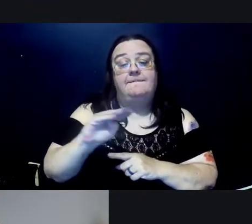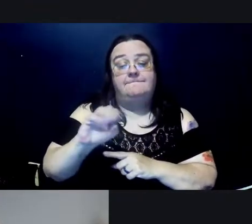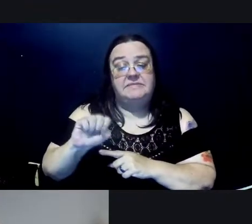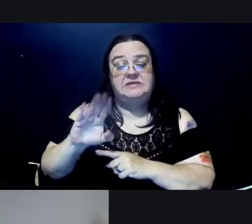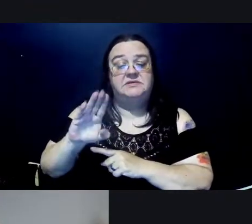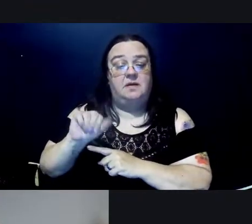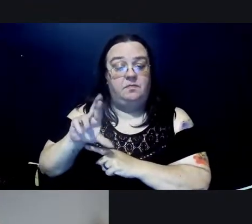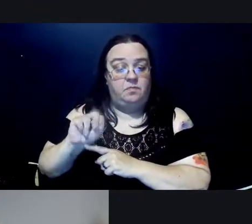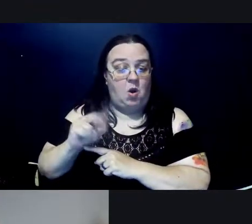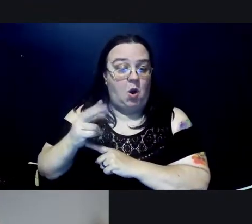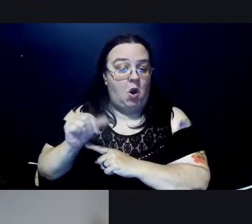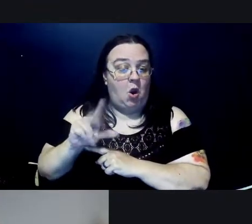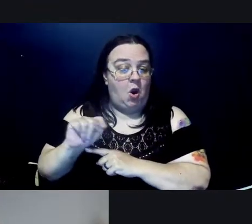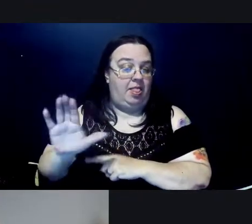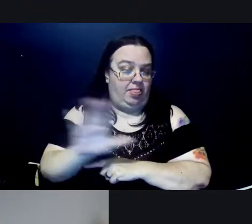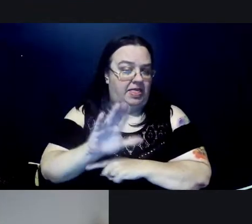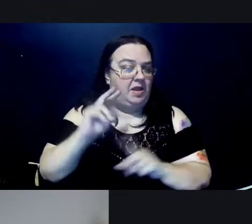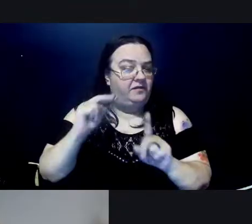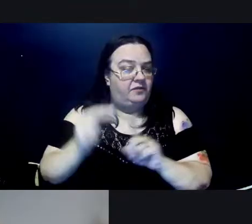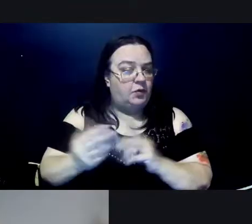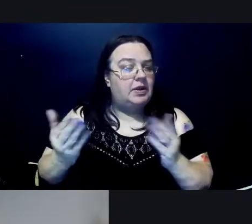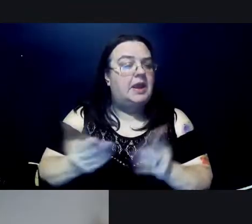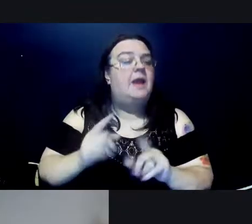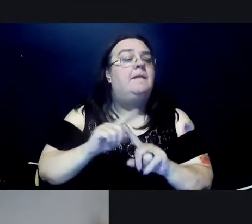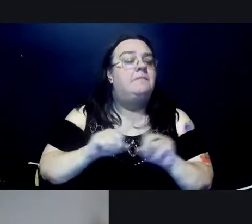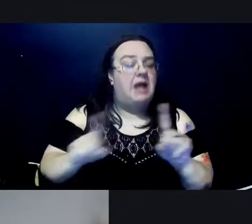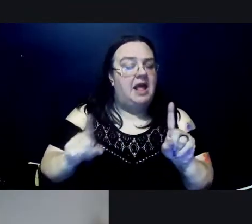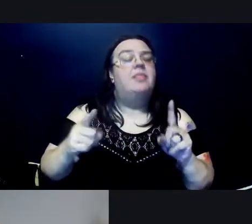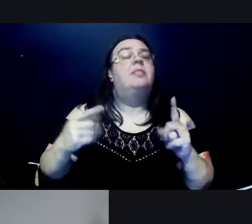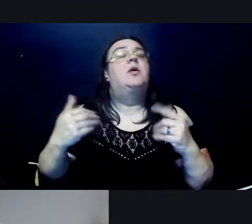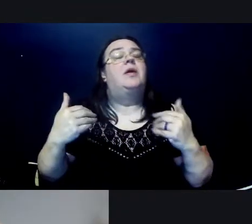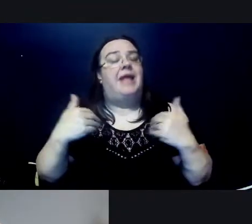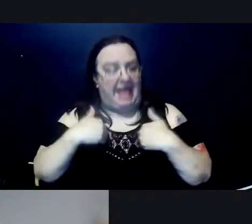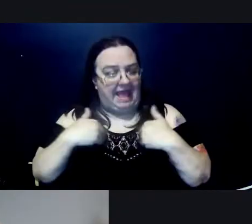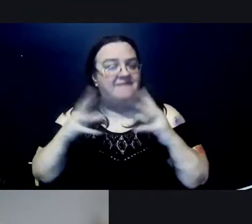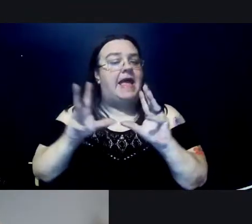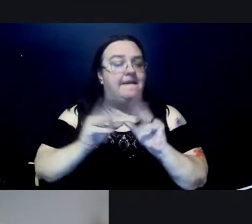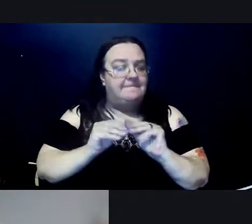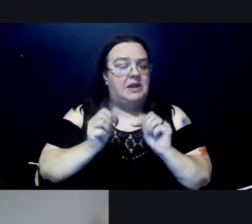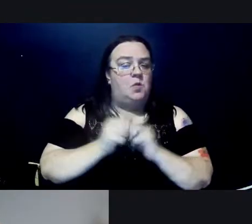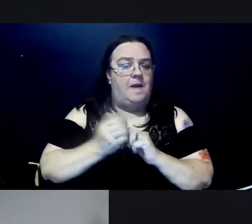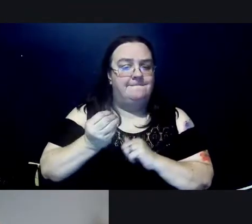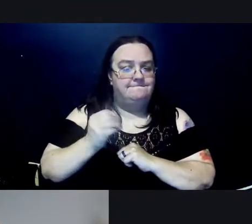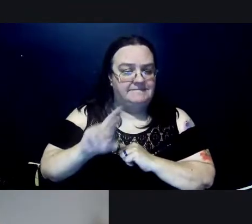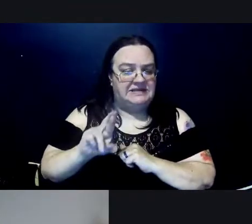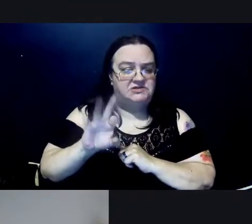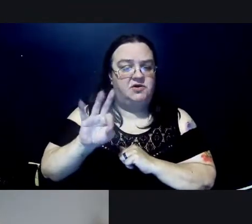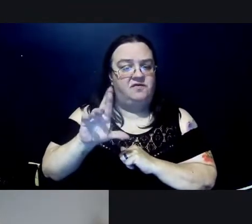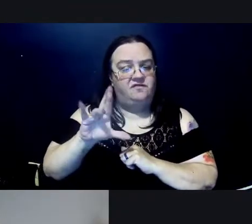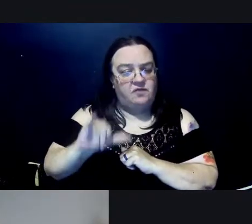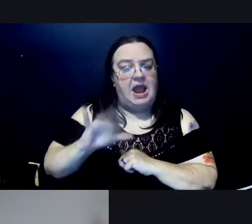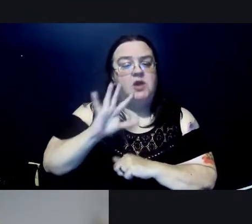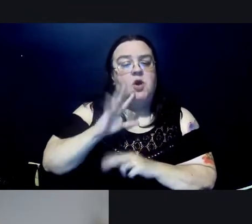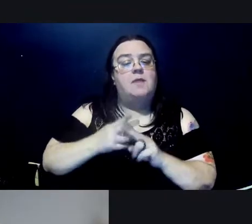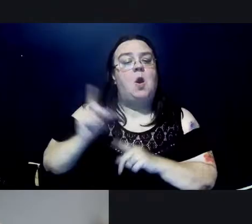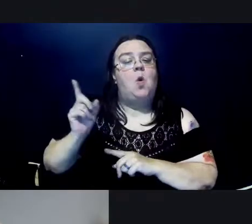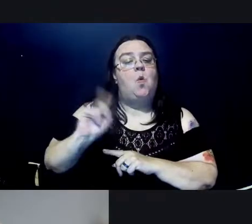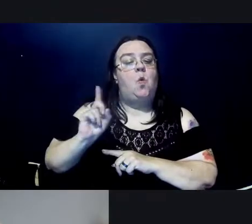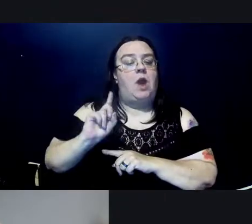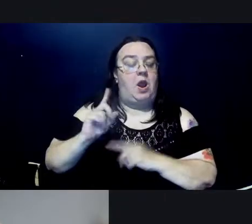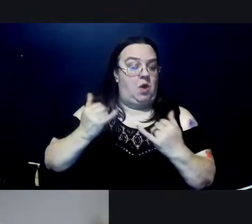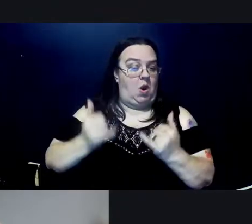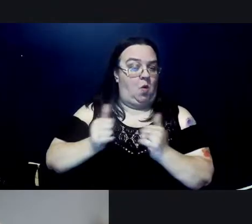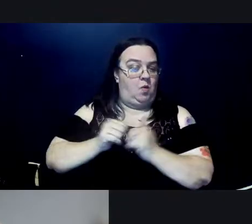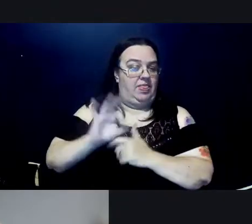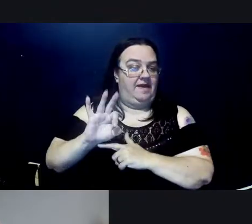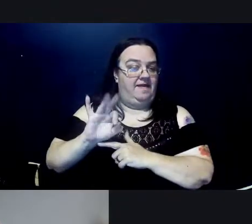Barnhart's view here, but there has been meetings with Mr. Fry about where we stand with the financials,